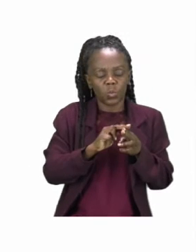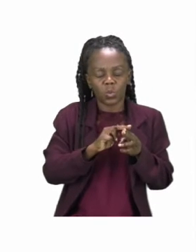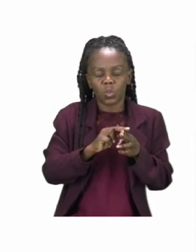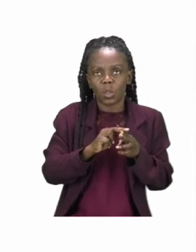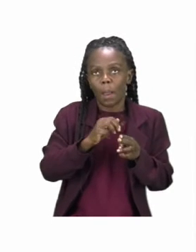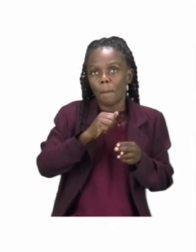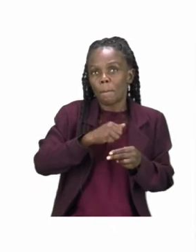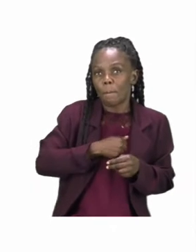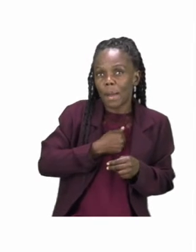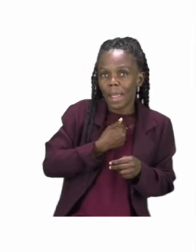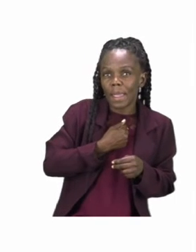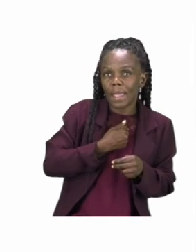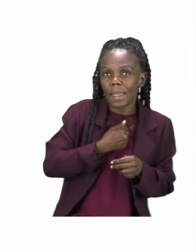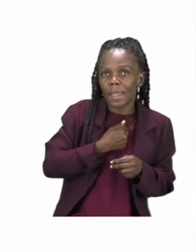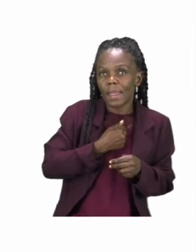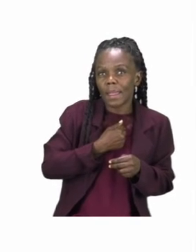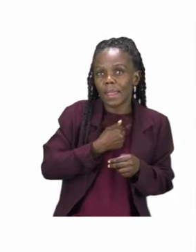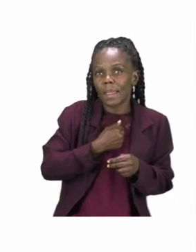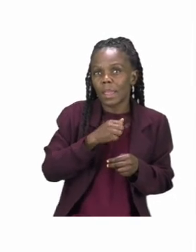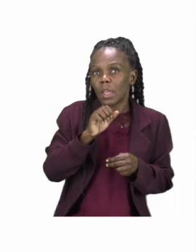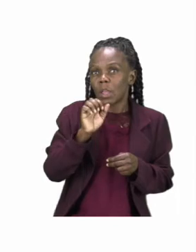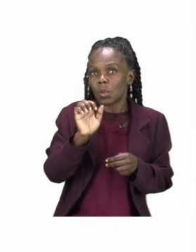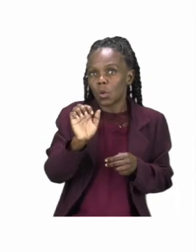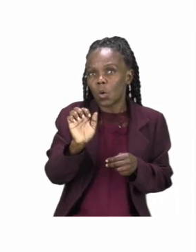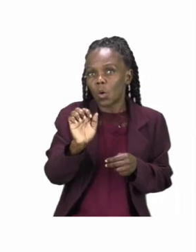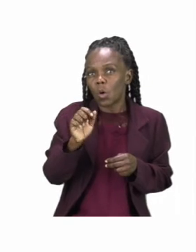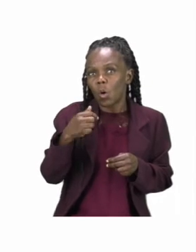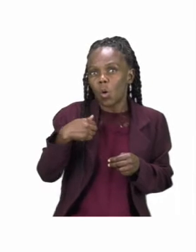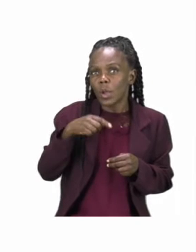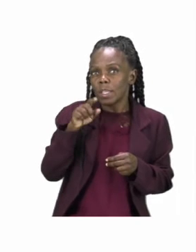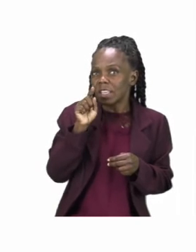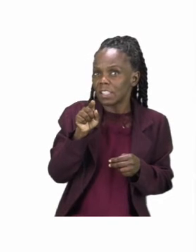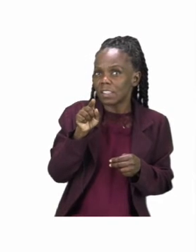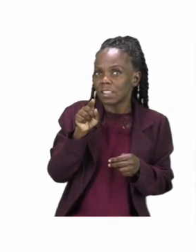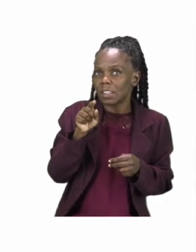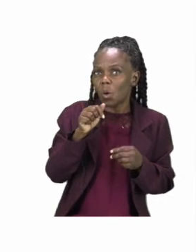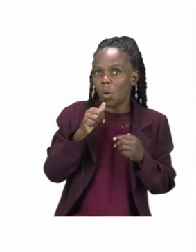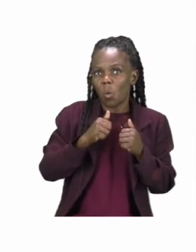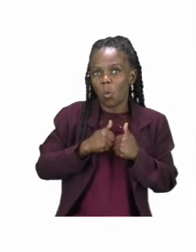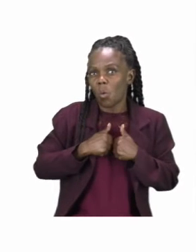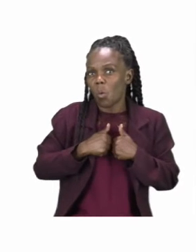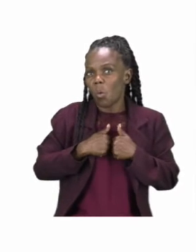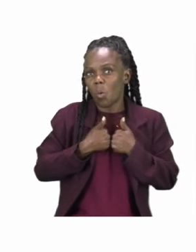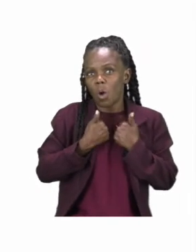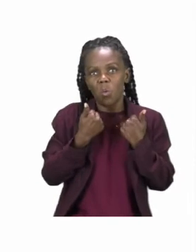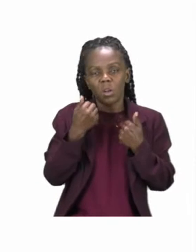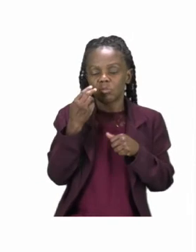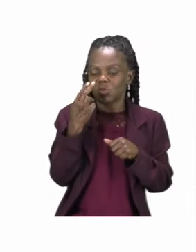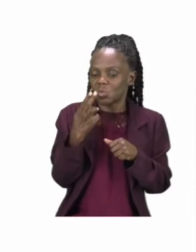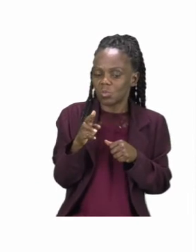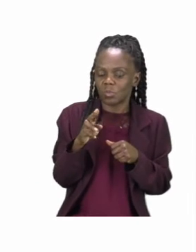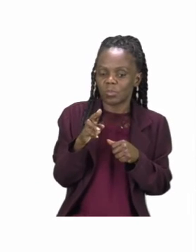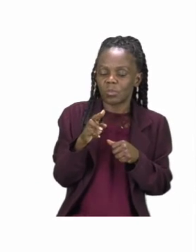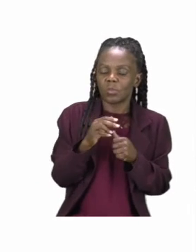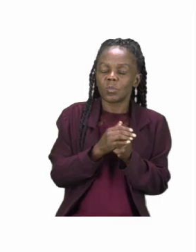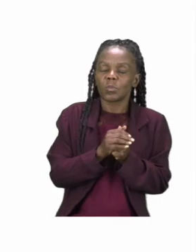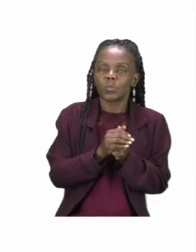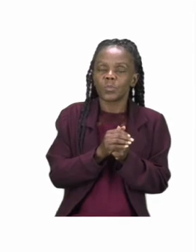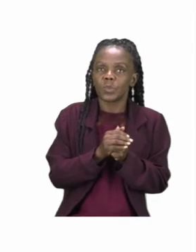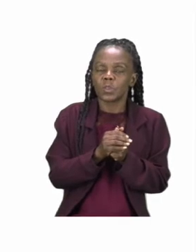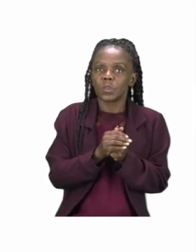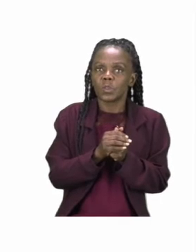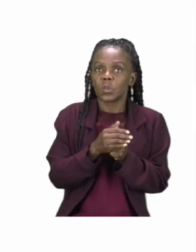can do the things we need to do every day. One of our body parts is our eyes. They also help us to